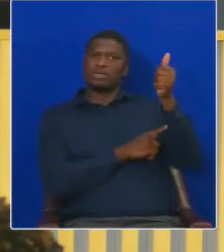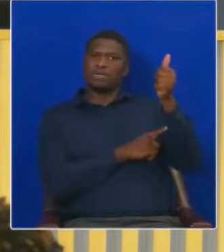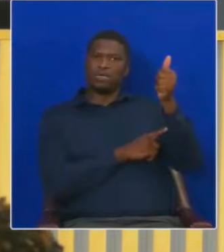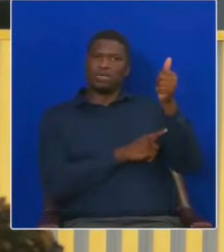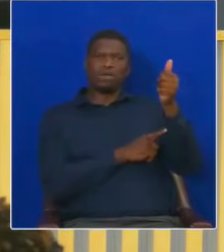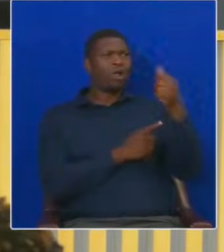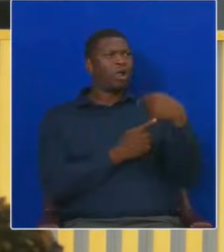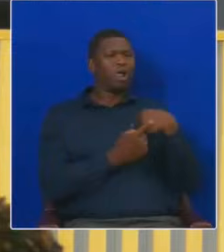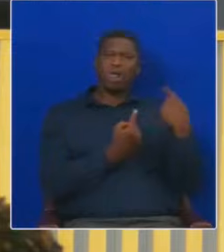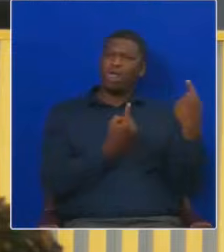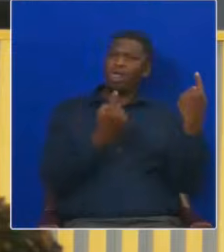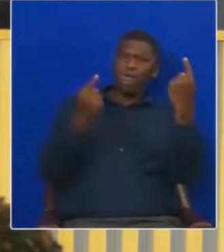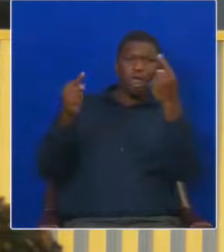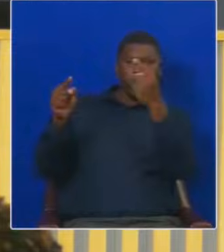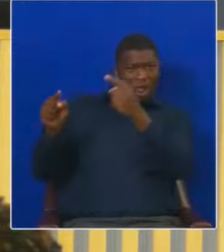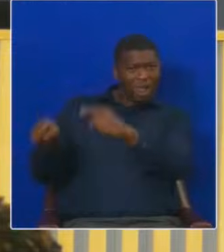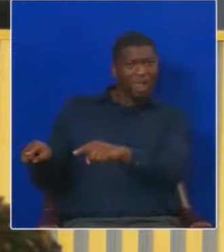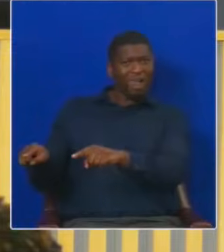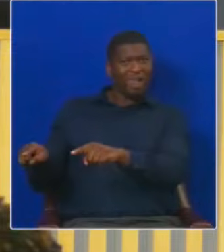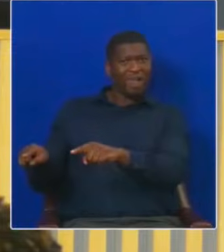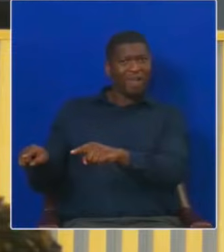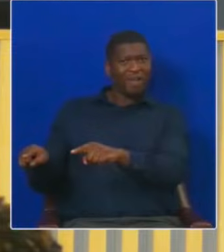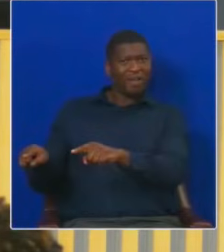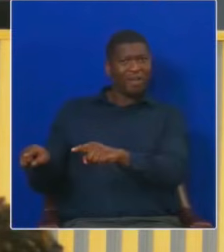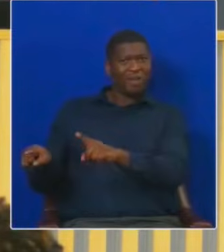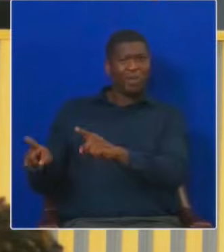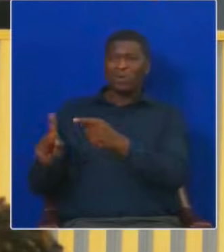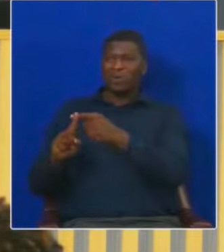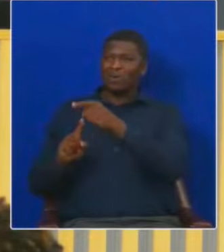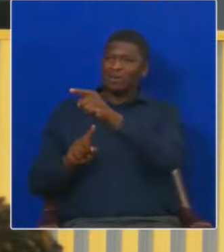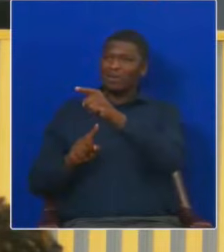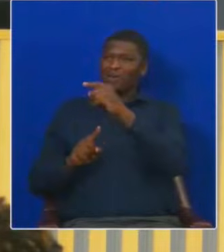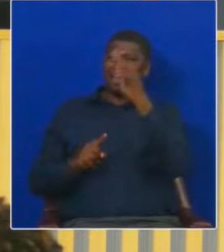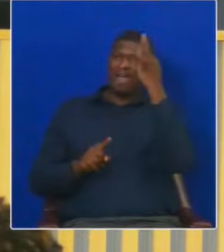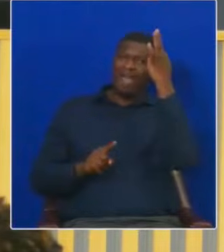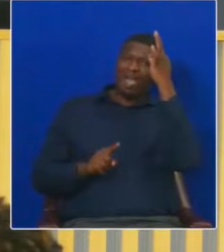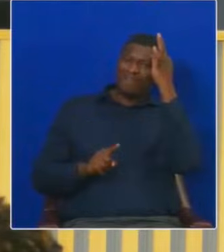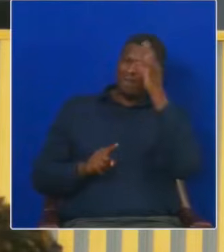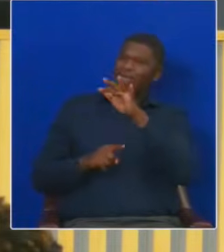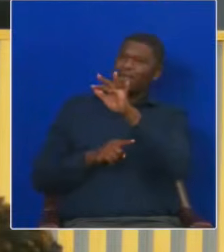go to a government institution